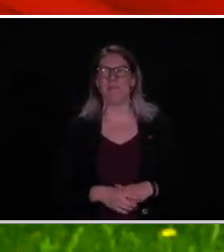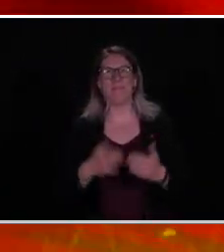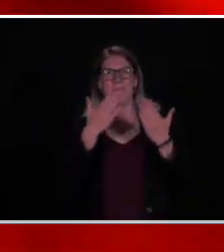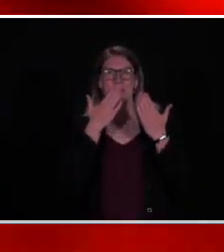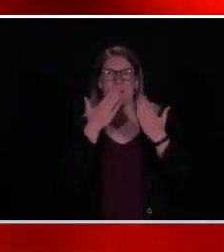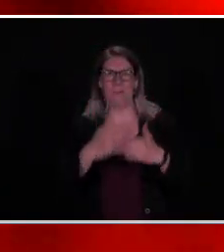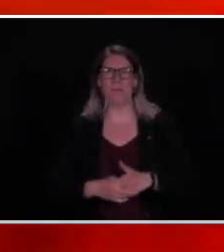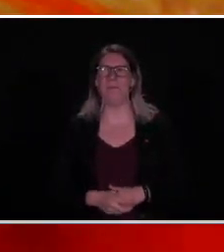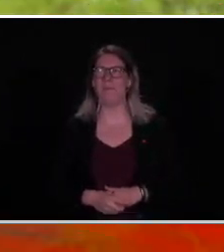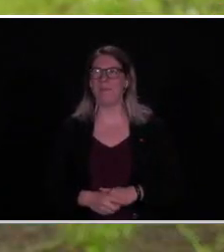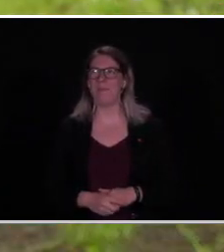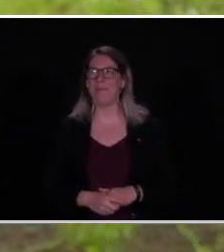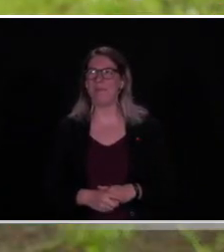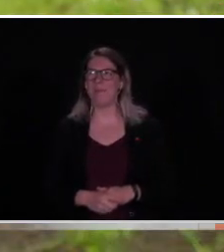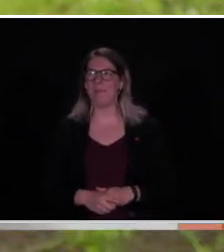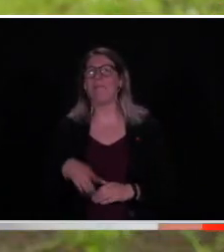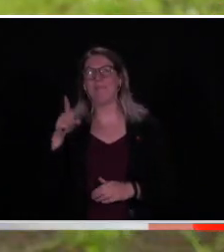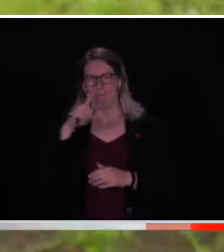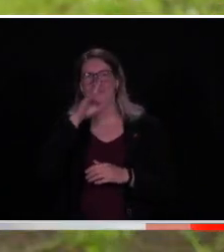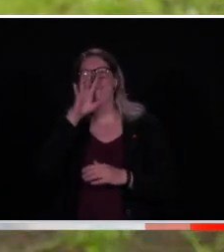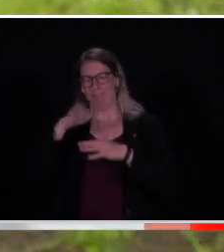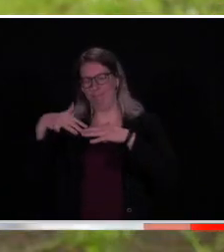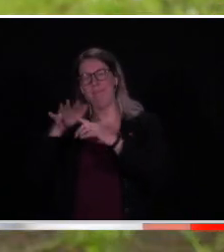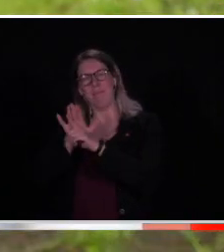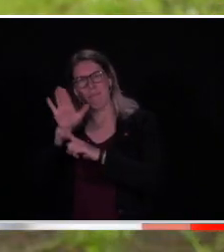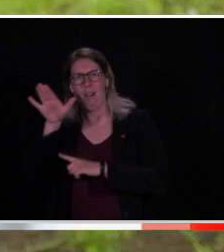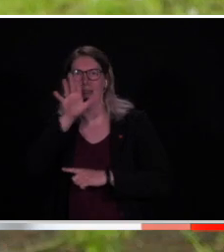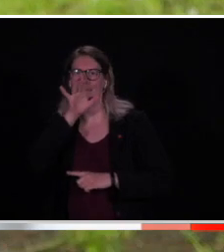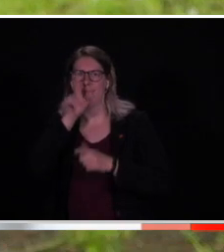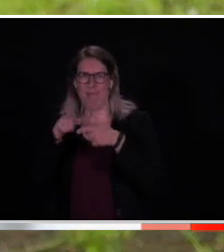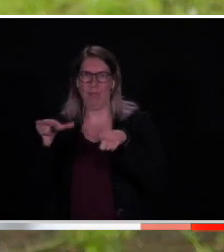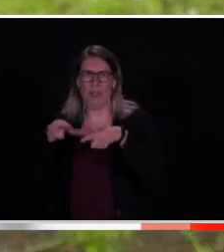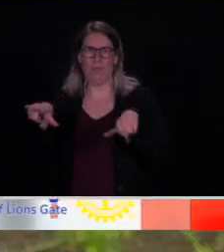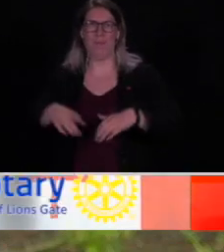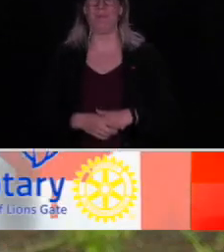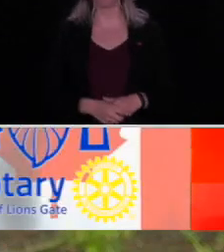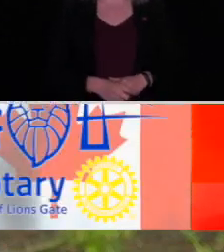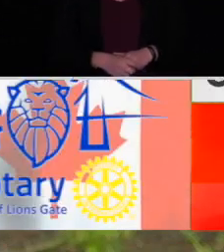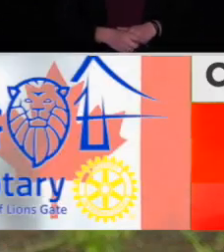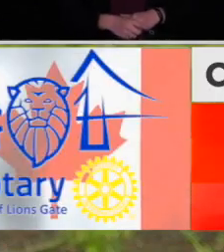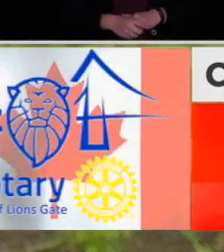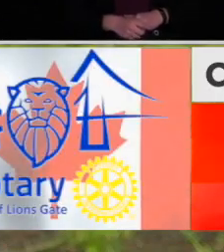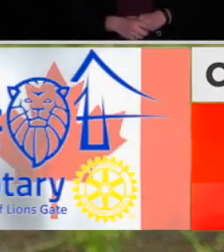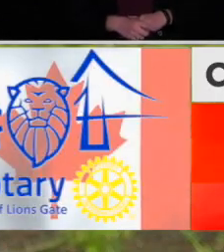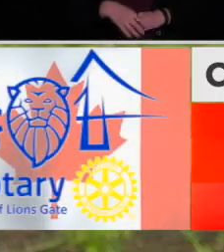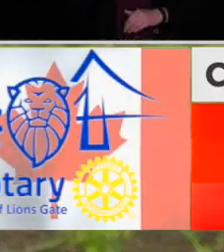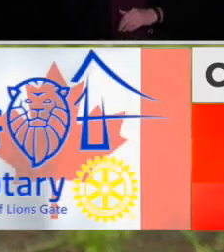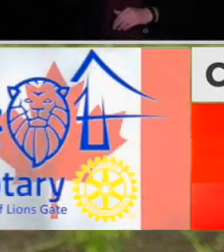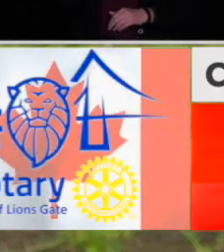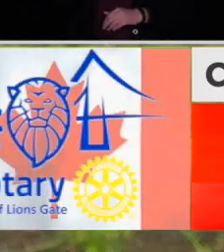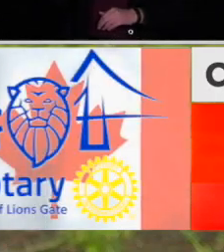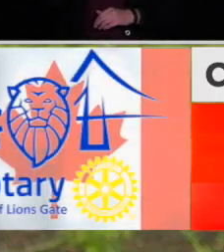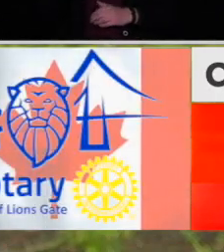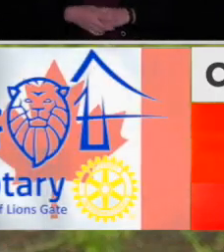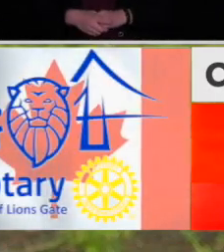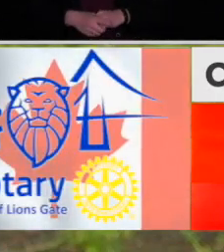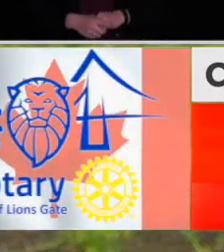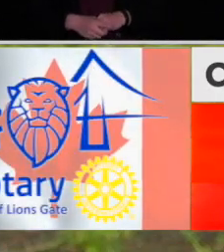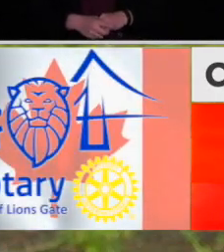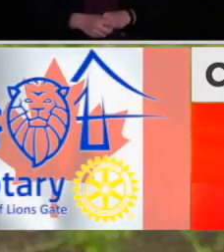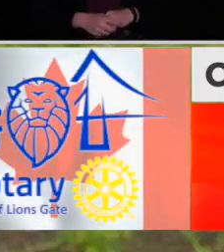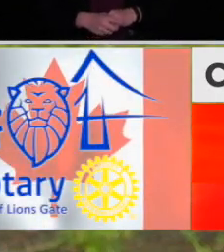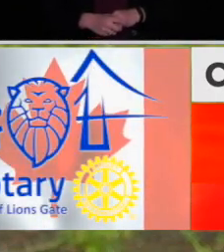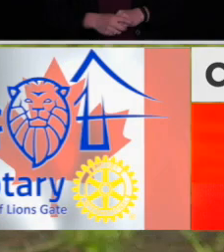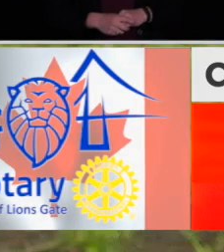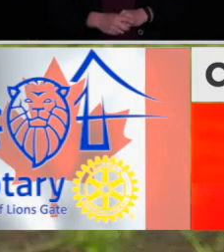you. Aw siam nit siaya, ait tanish kwalawin, kwitsi kutsnala ihui, anta ansachlot. Anta